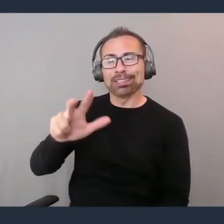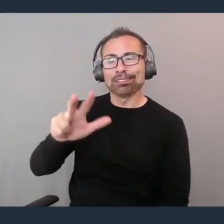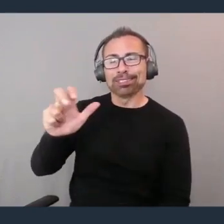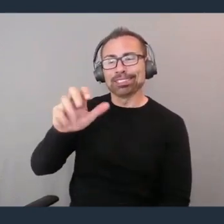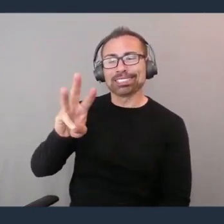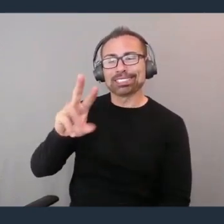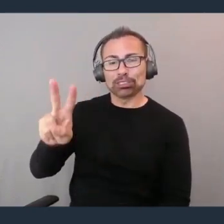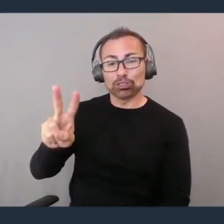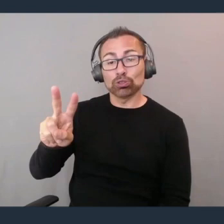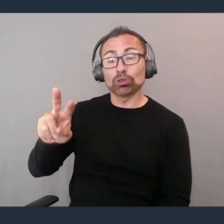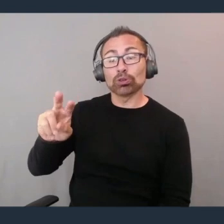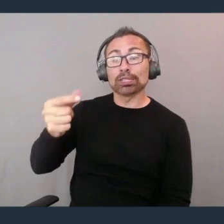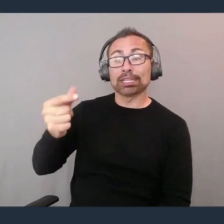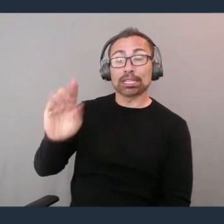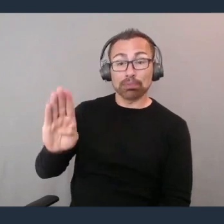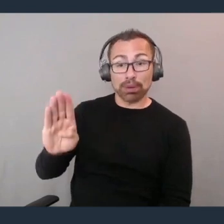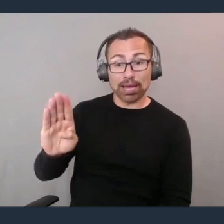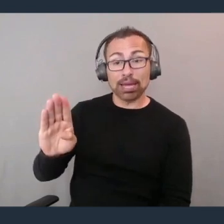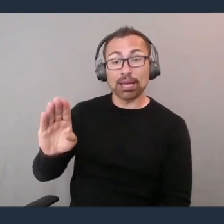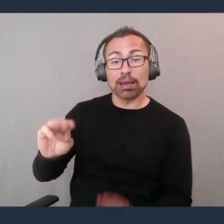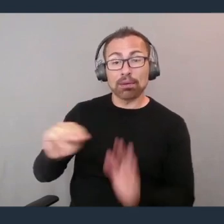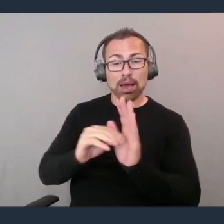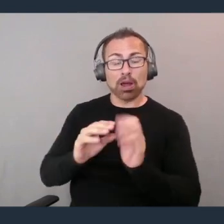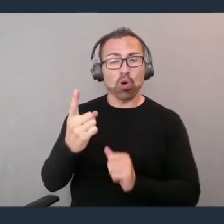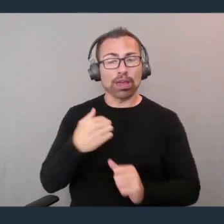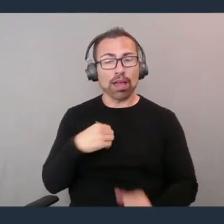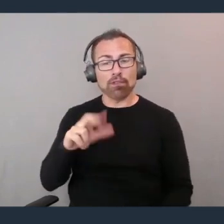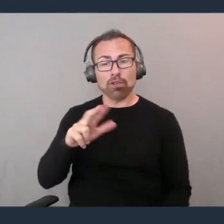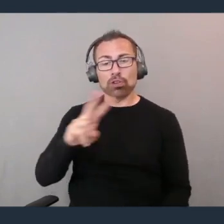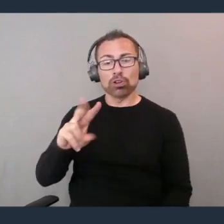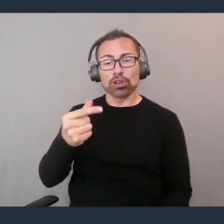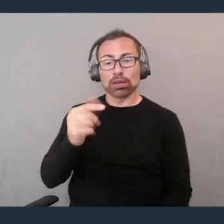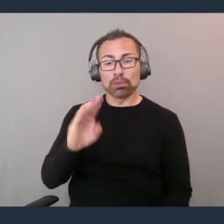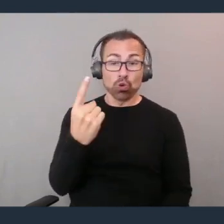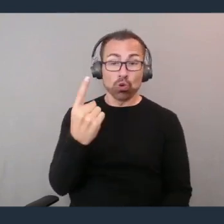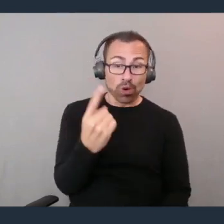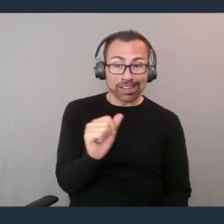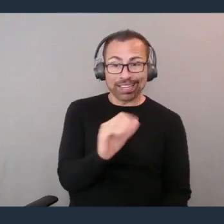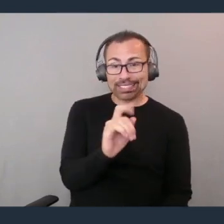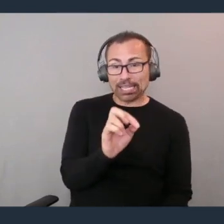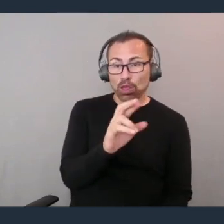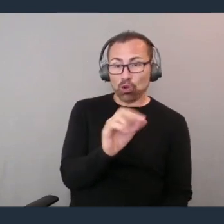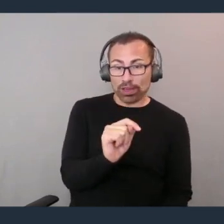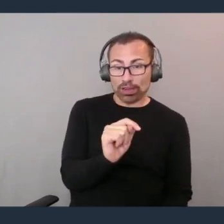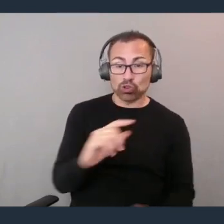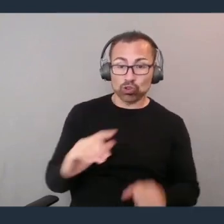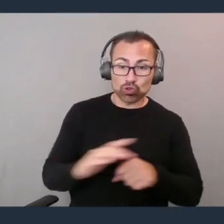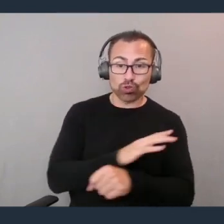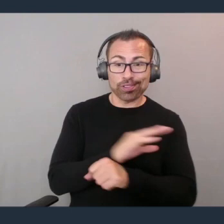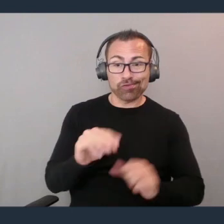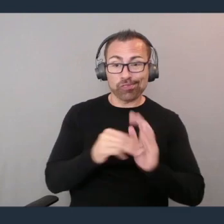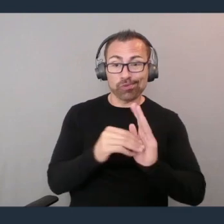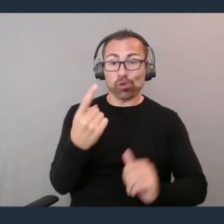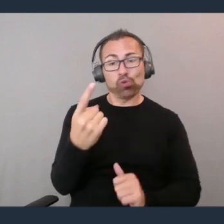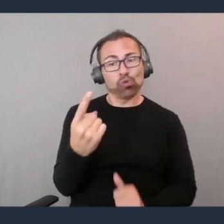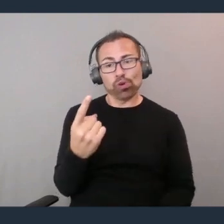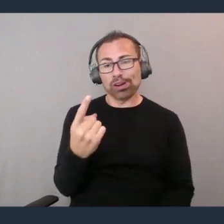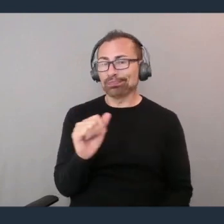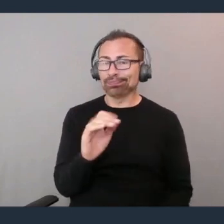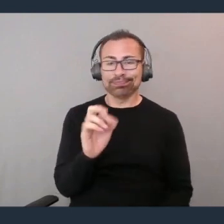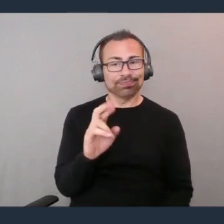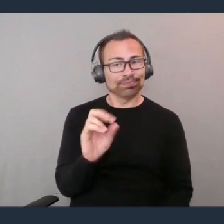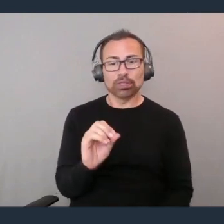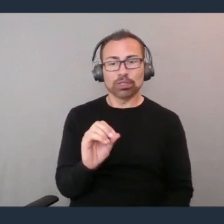only have 32 gigabytes on a single accelerator. So obviously, I can't fit the entire model onto a single accelerator. I need to shard that model